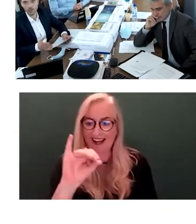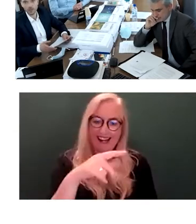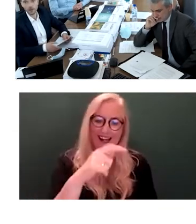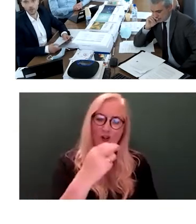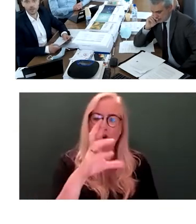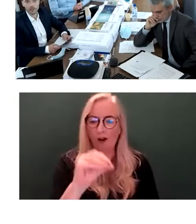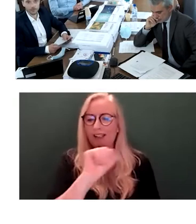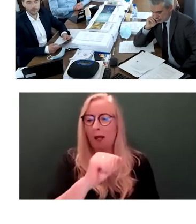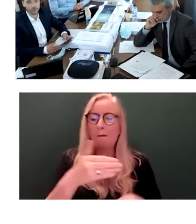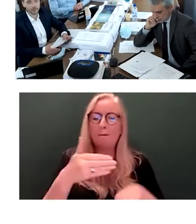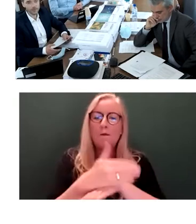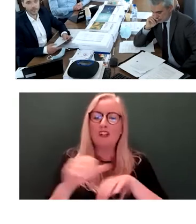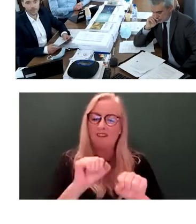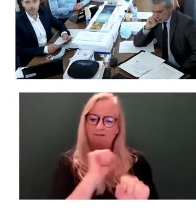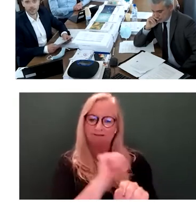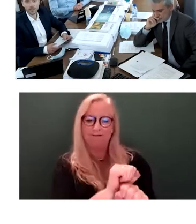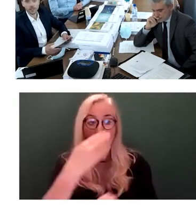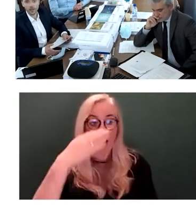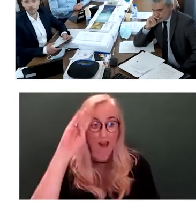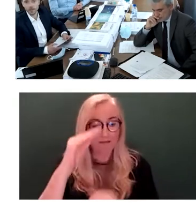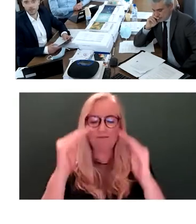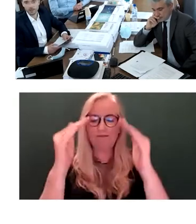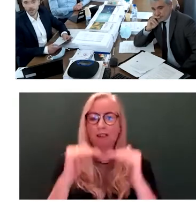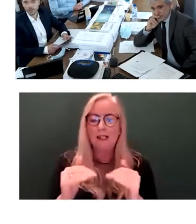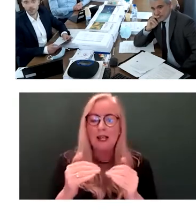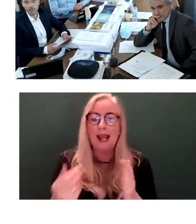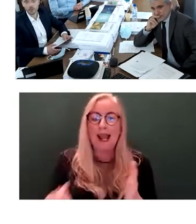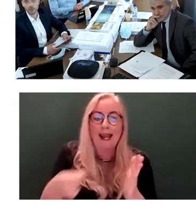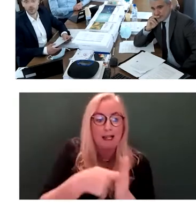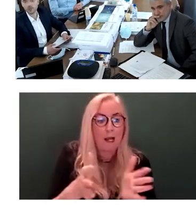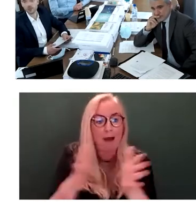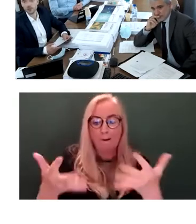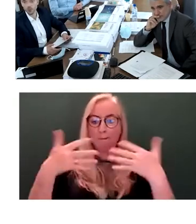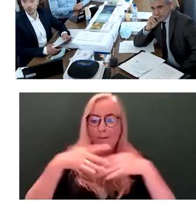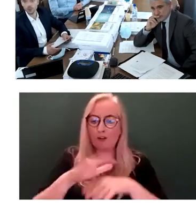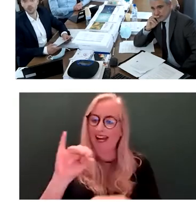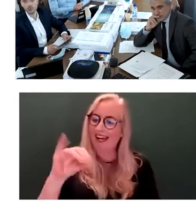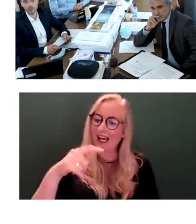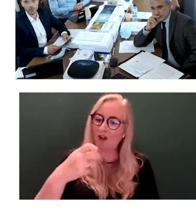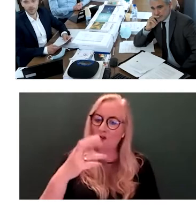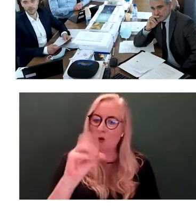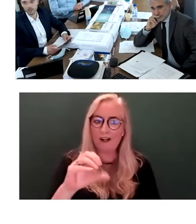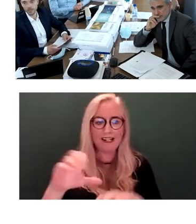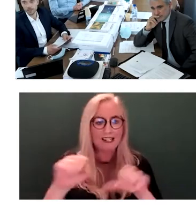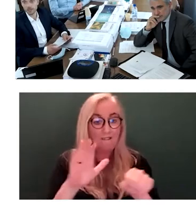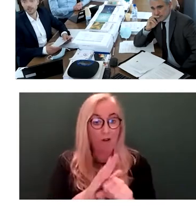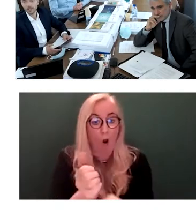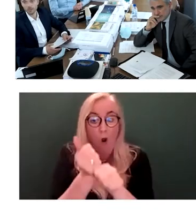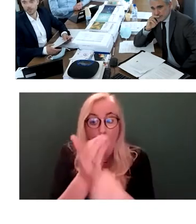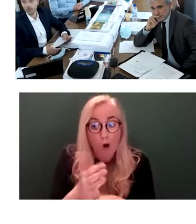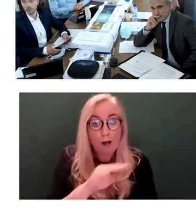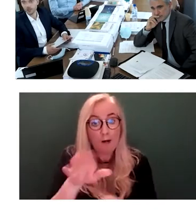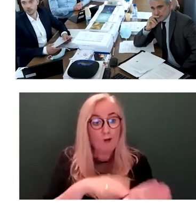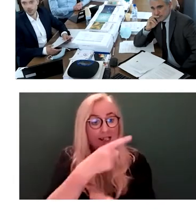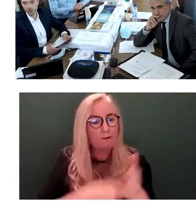Services of Ireland. Second, to expand the mainstream INTRO services to all persons with disabilities,